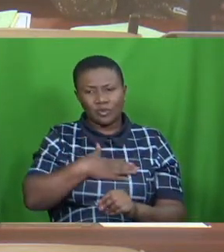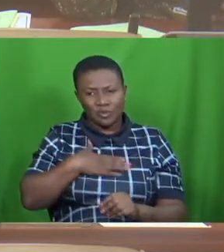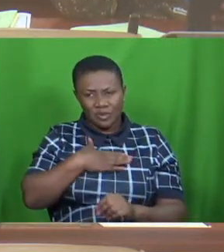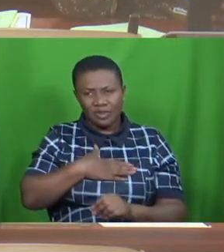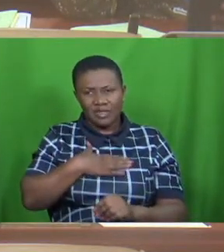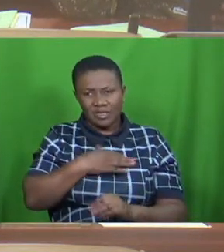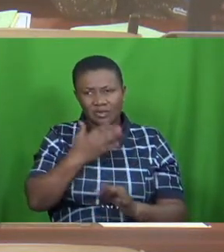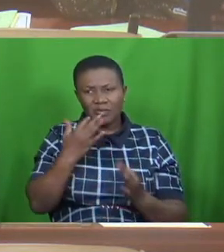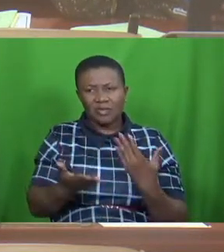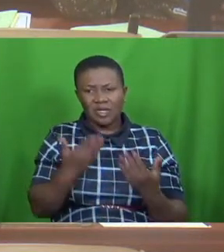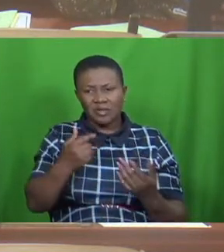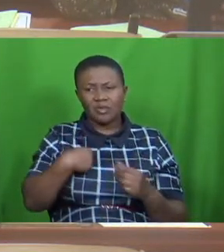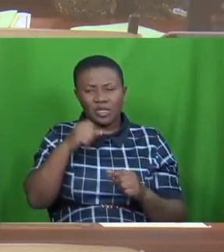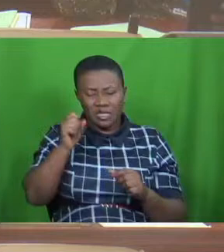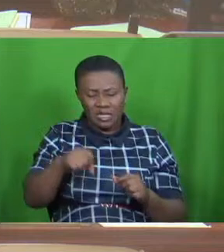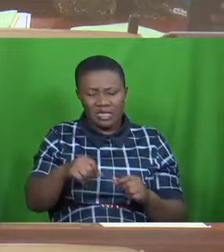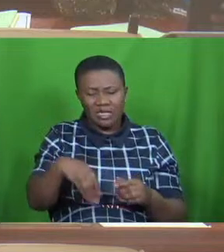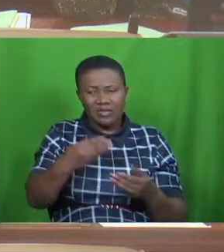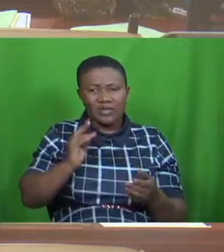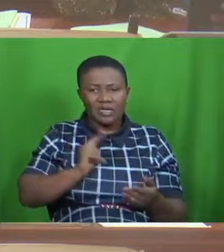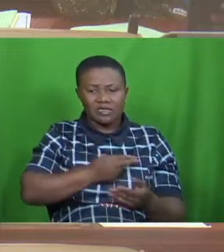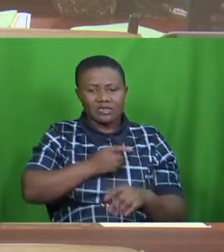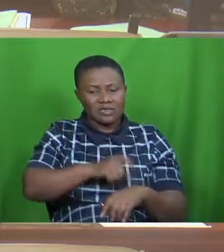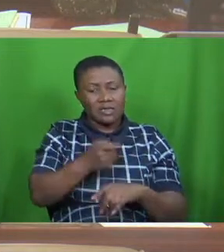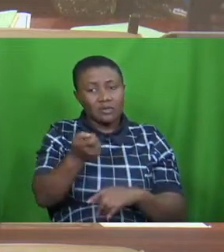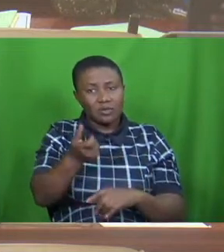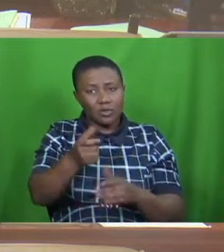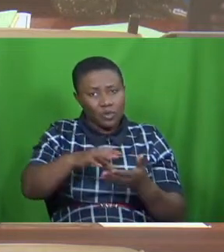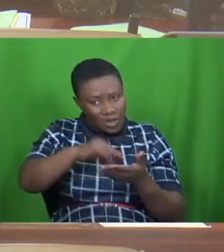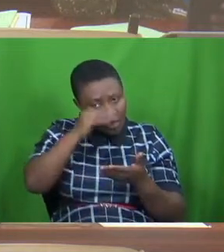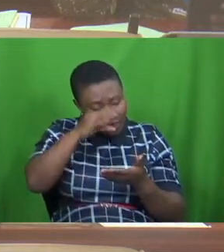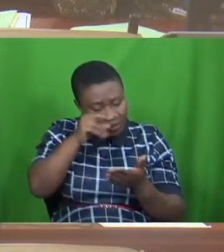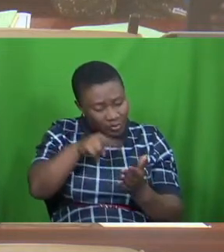we take it. That would be very appreciated, Mr. Speaker.